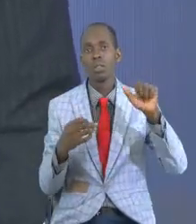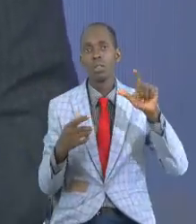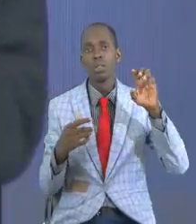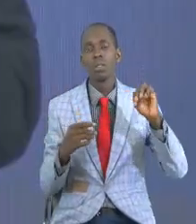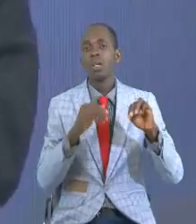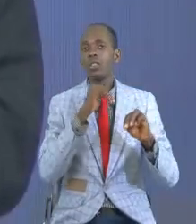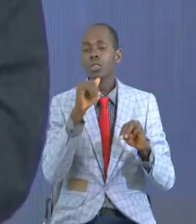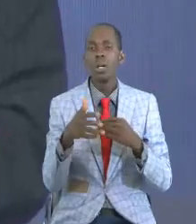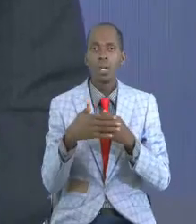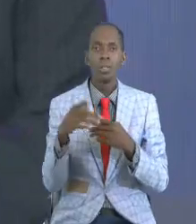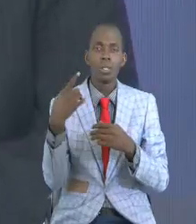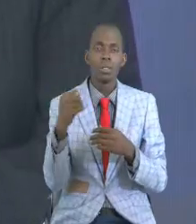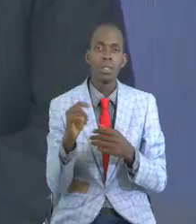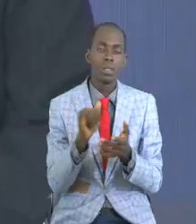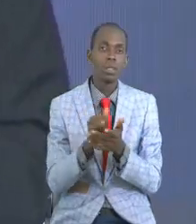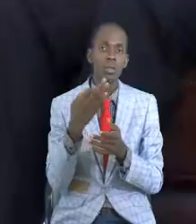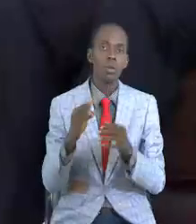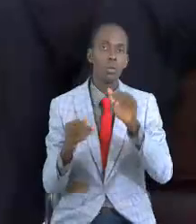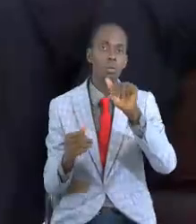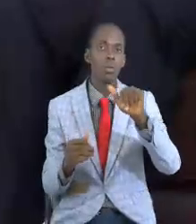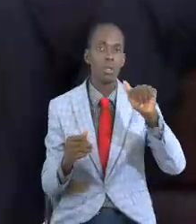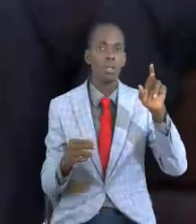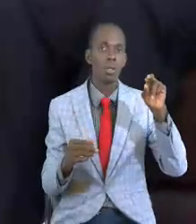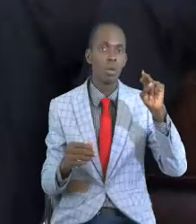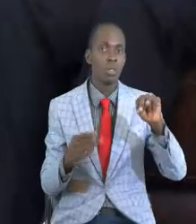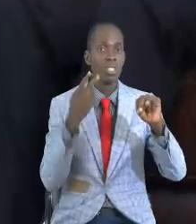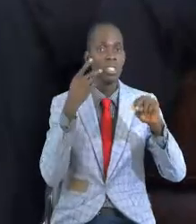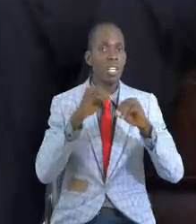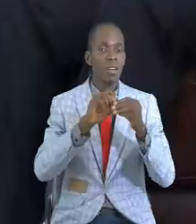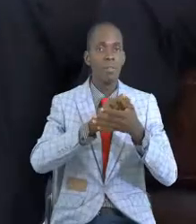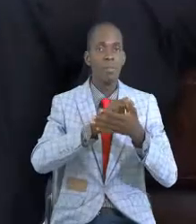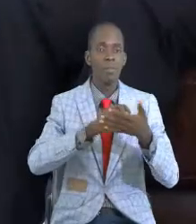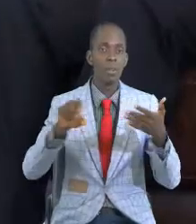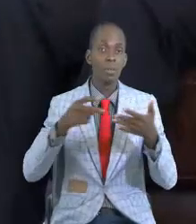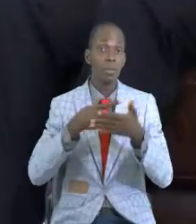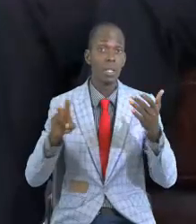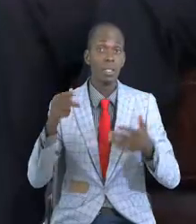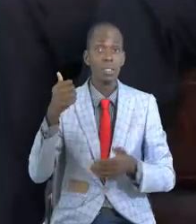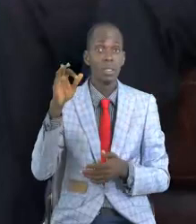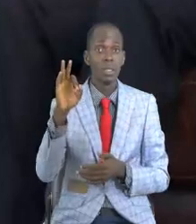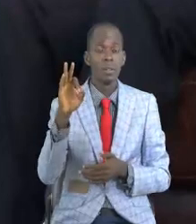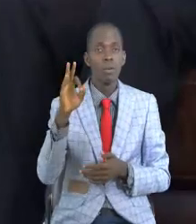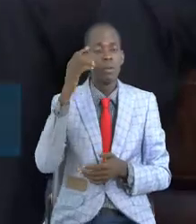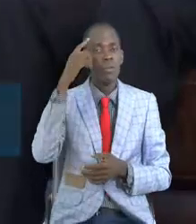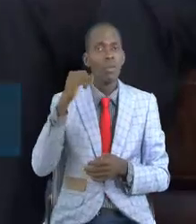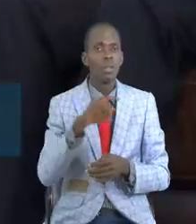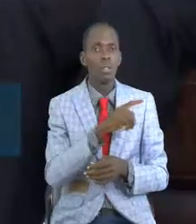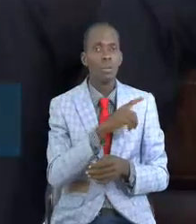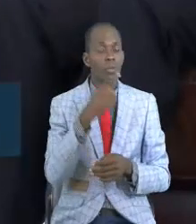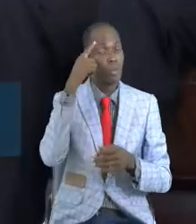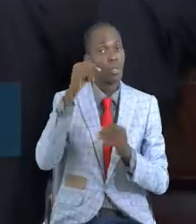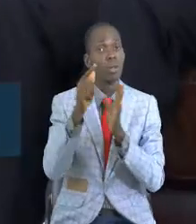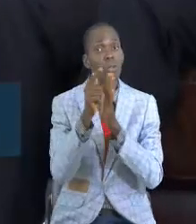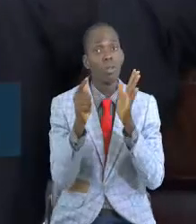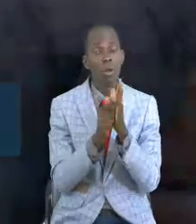of Aaron? Look at verse 19. In verse 19, it says, for the law of Moses, for the